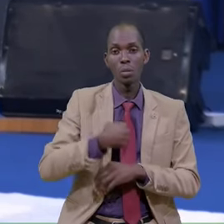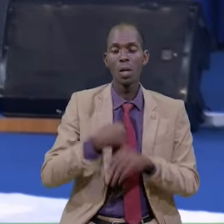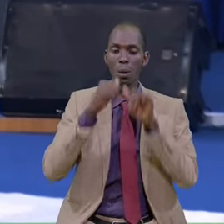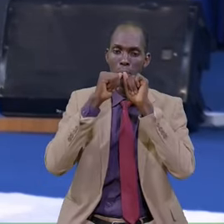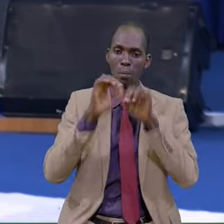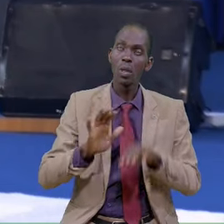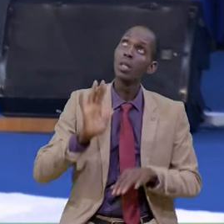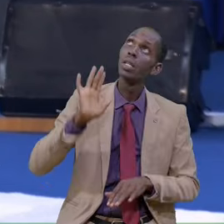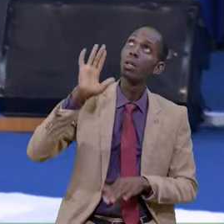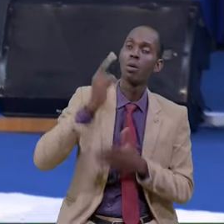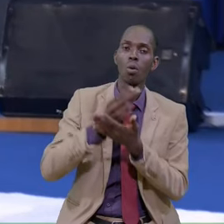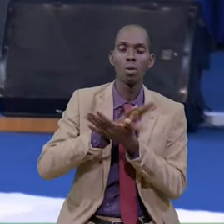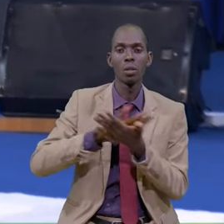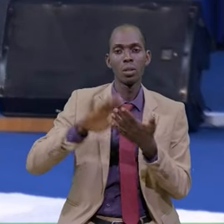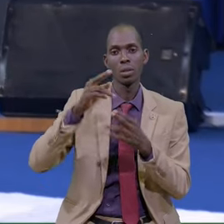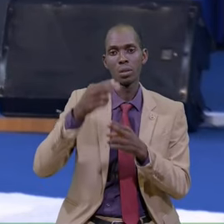holy